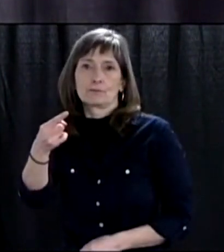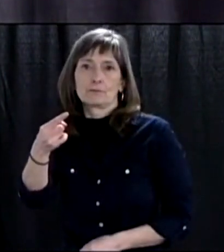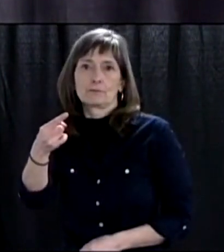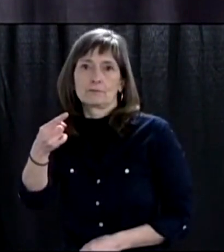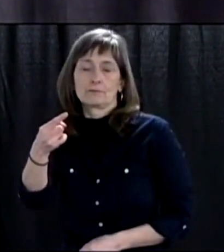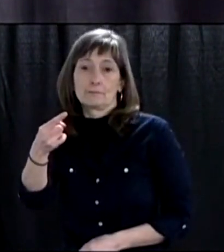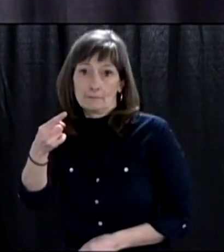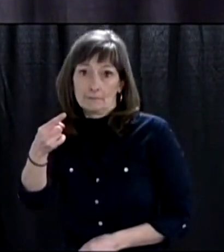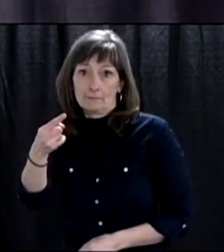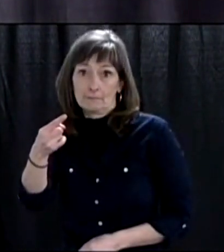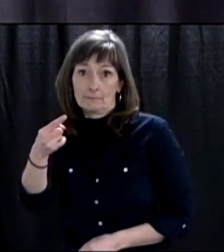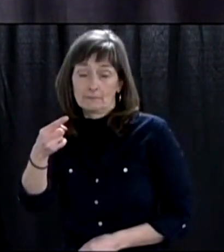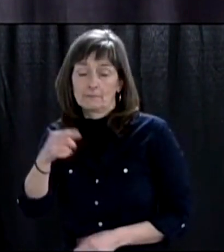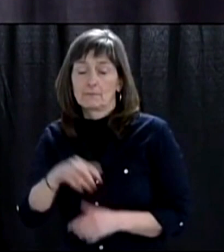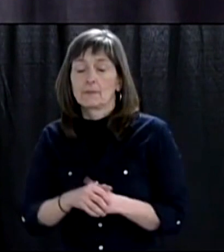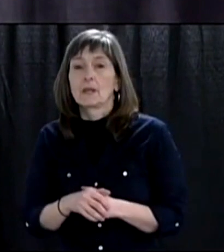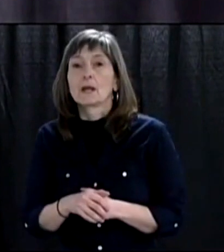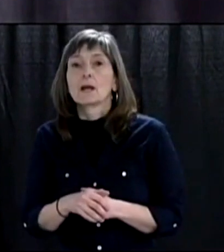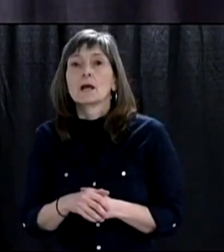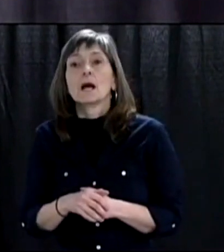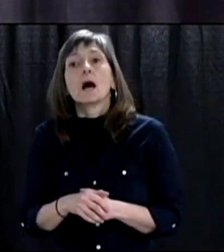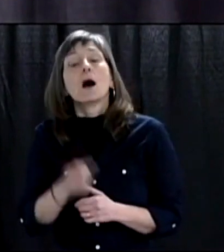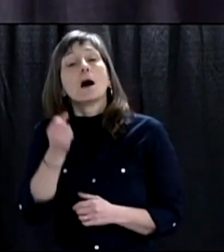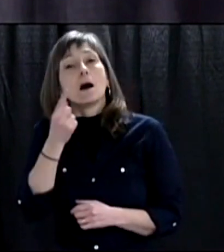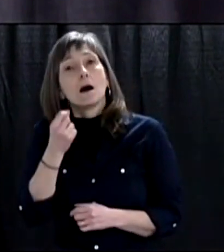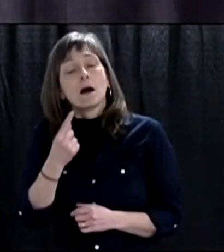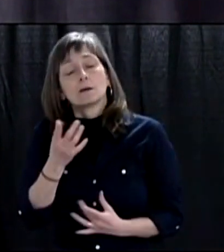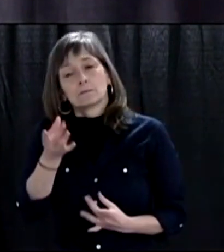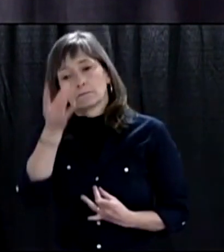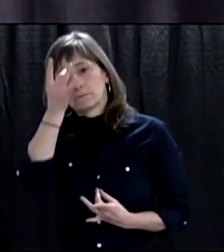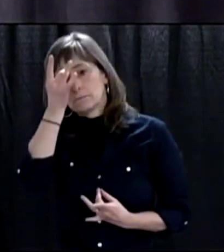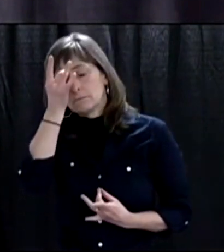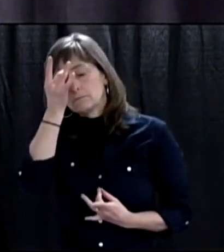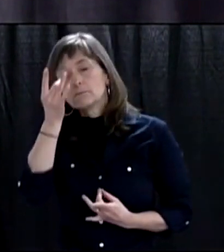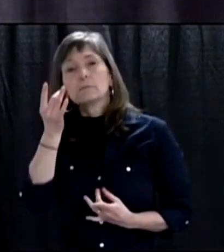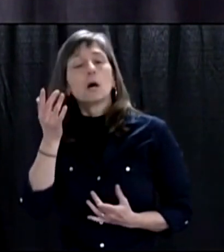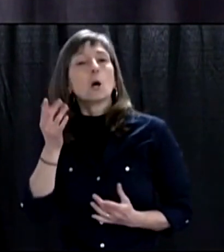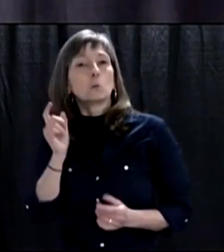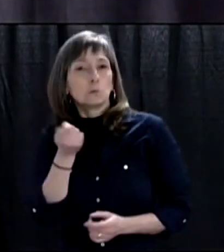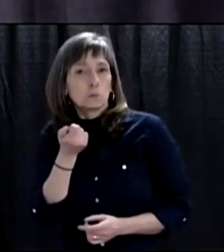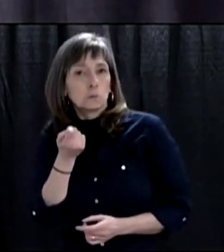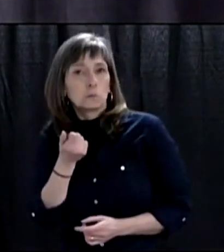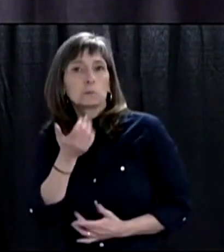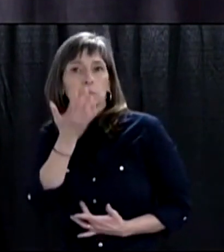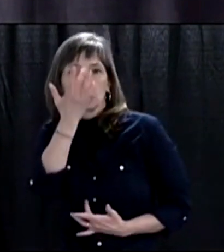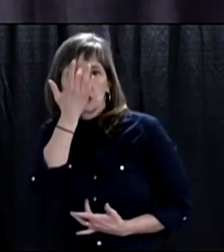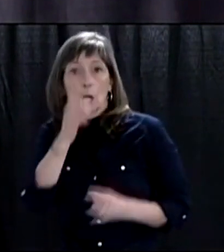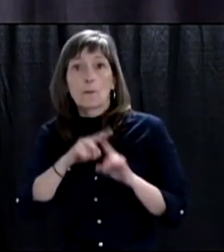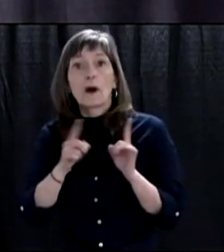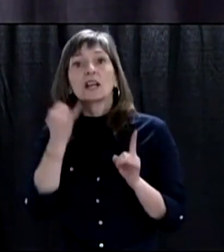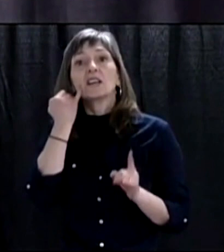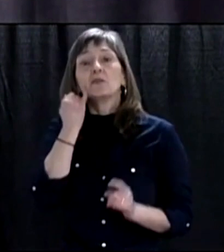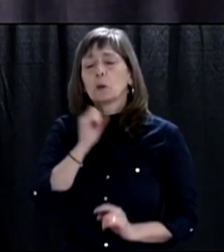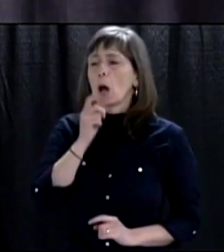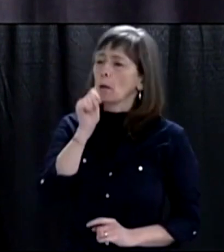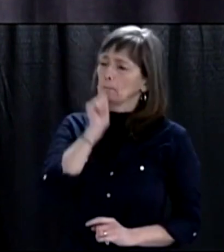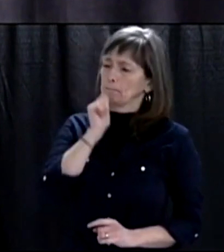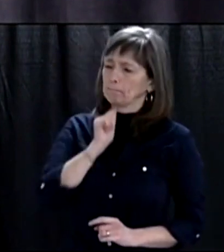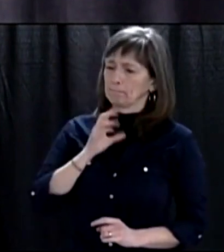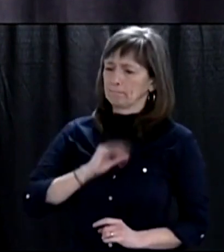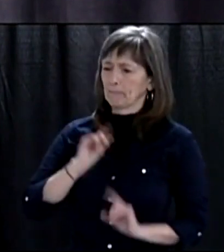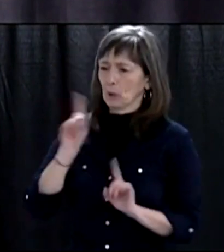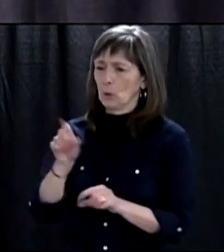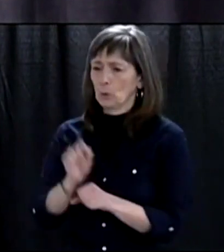This virus for most people presents with mild symptoms. The days of going to work with the sniffles are over. If you are